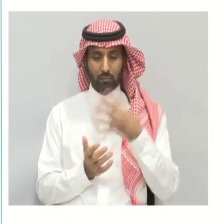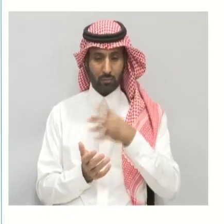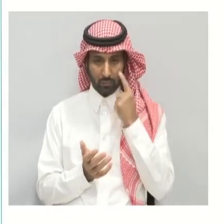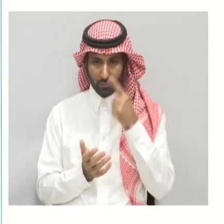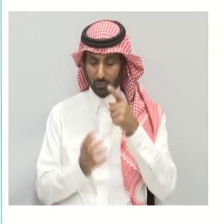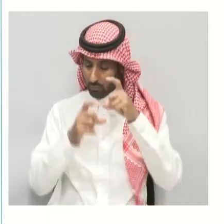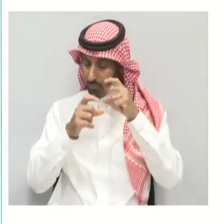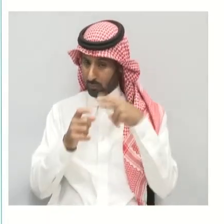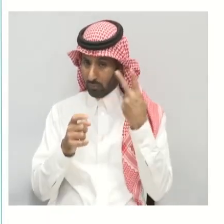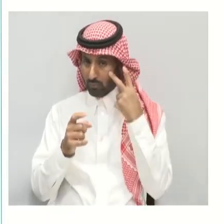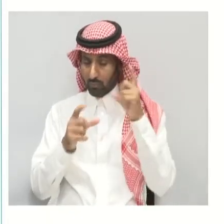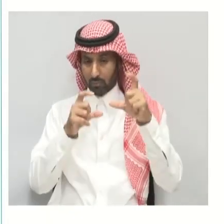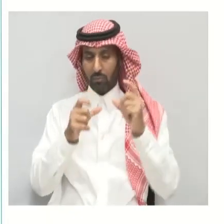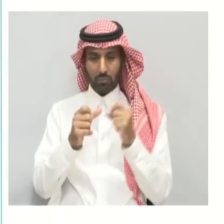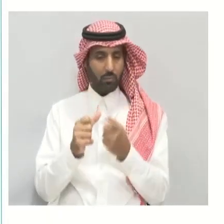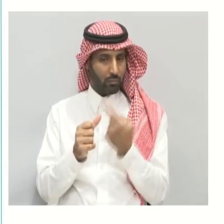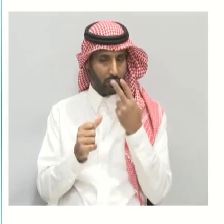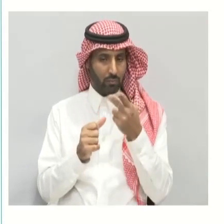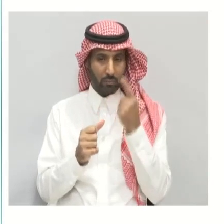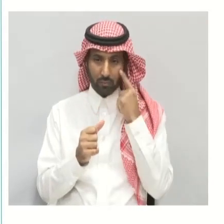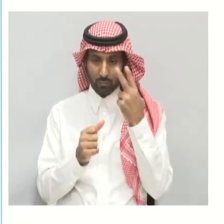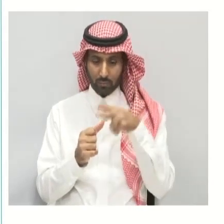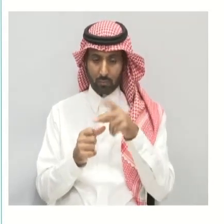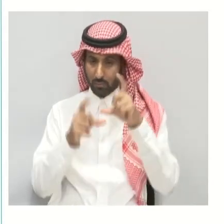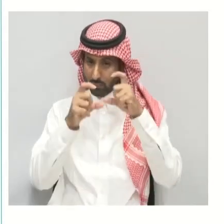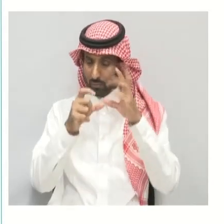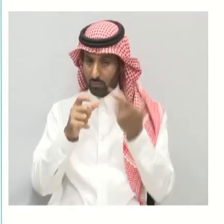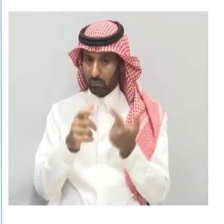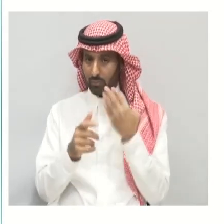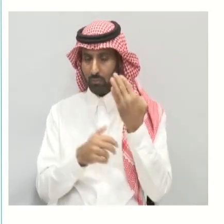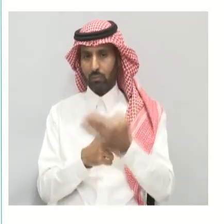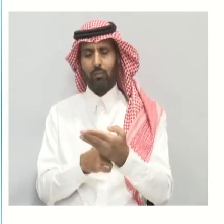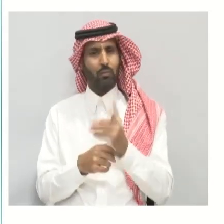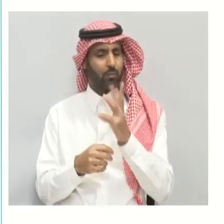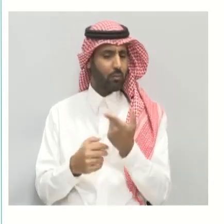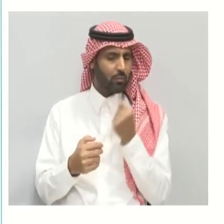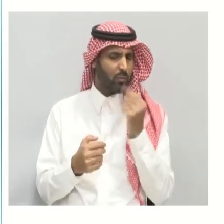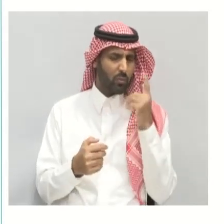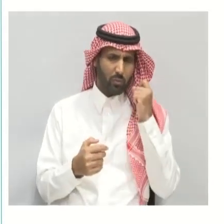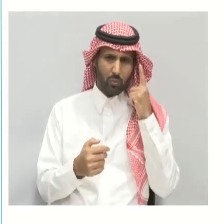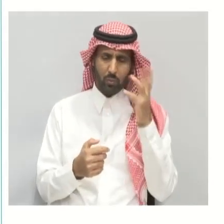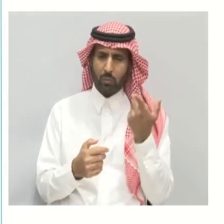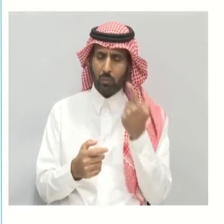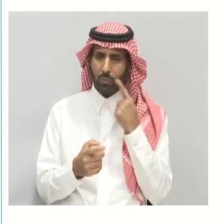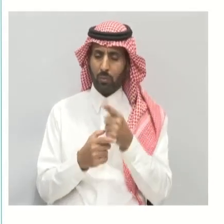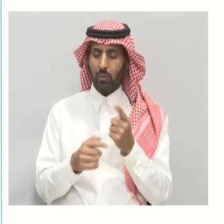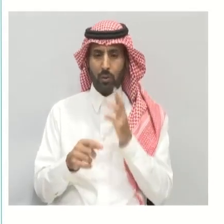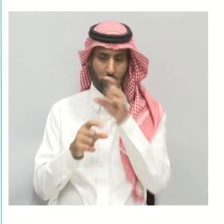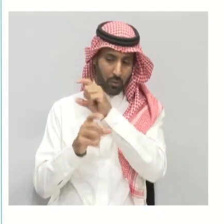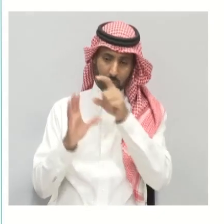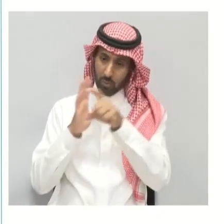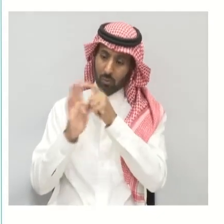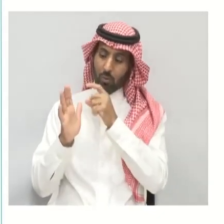two pictures. What I would like you to do to have a look at this photo and try to guess, and also at the title,